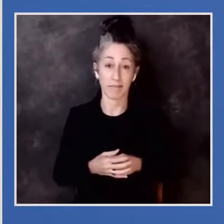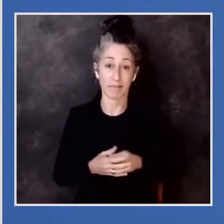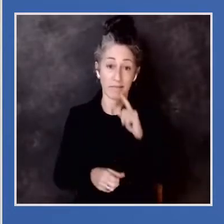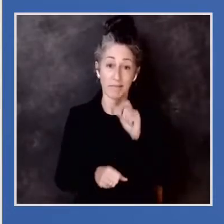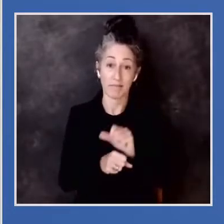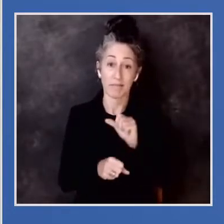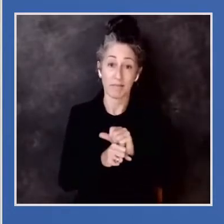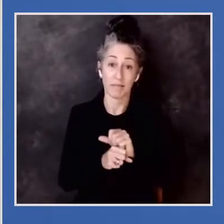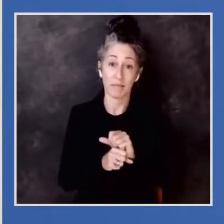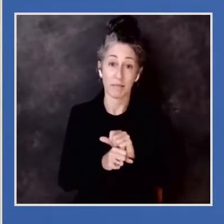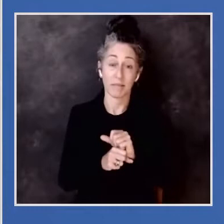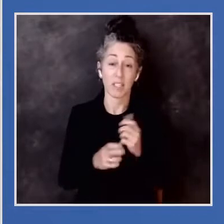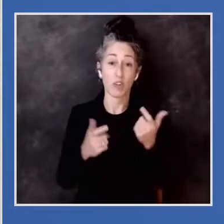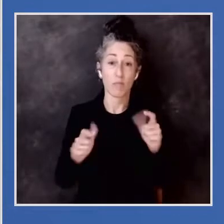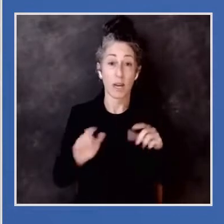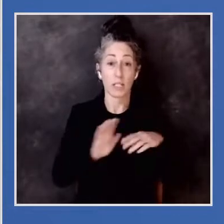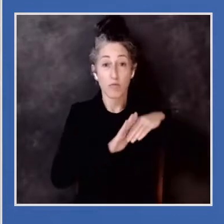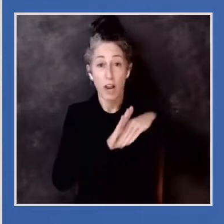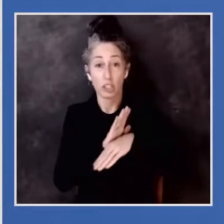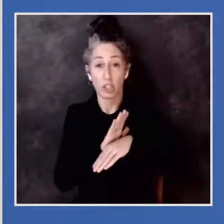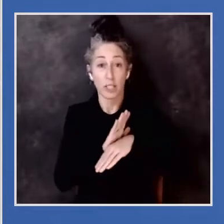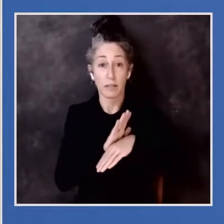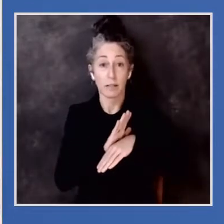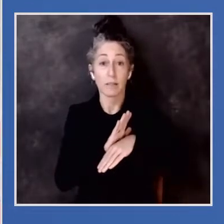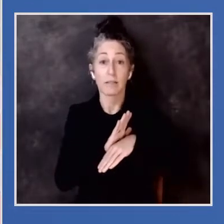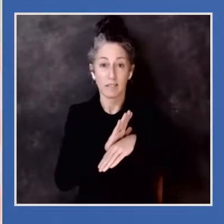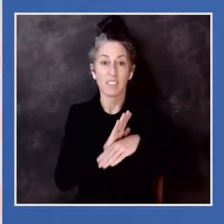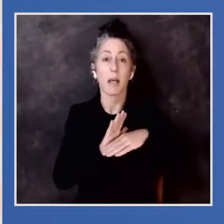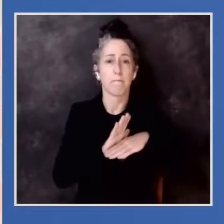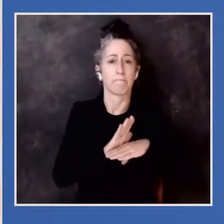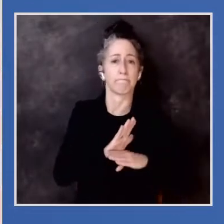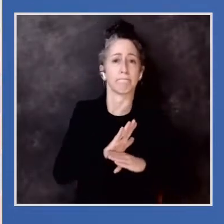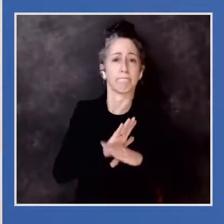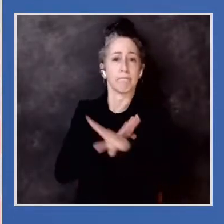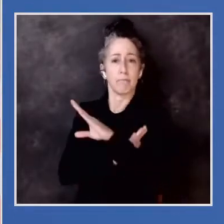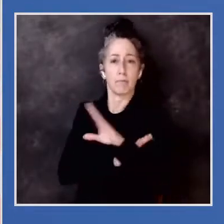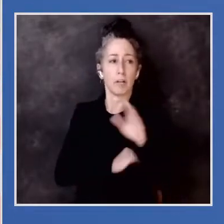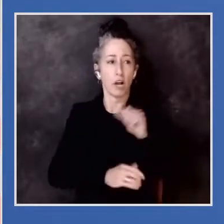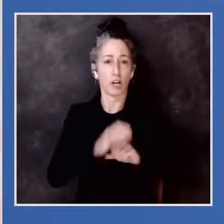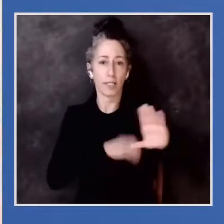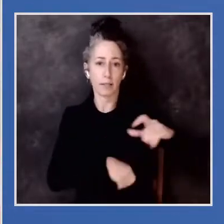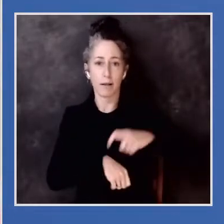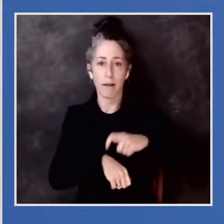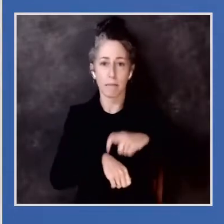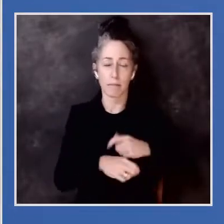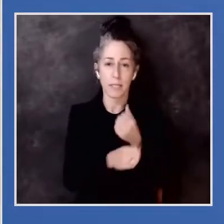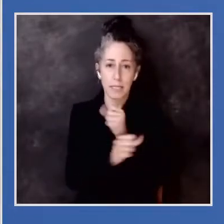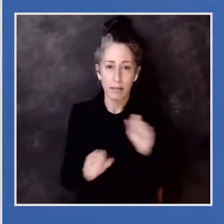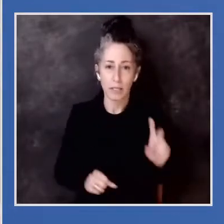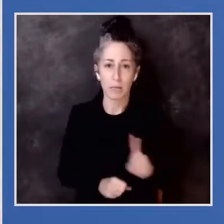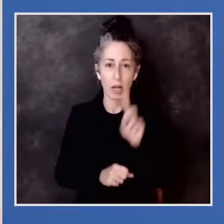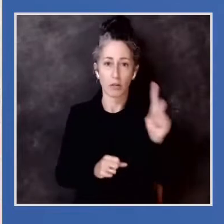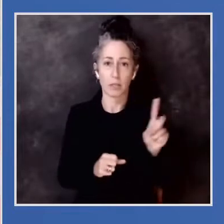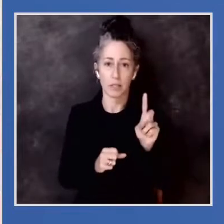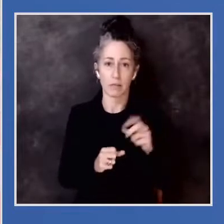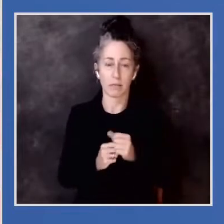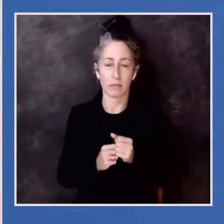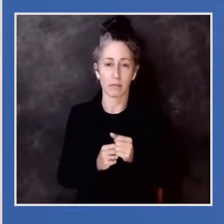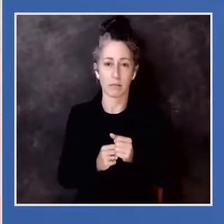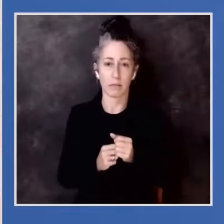Depression, defeating tyranny, saving democracy. Then it was